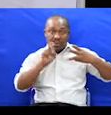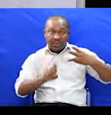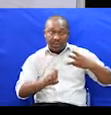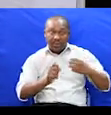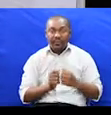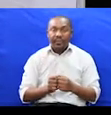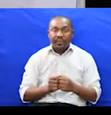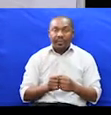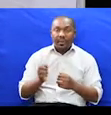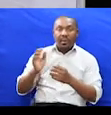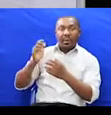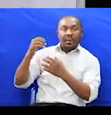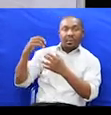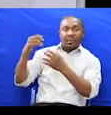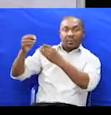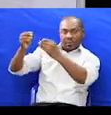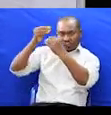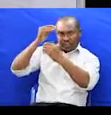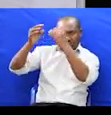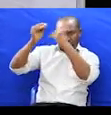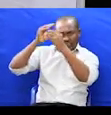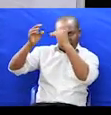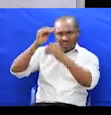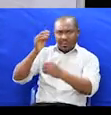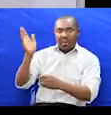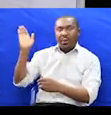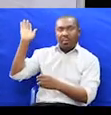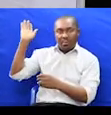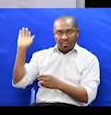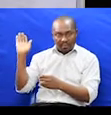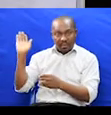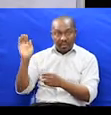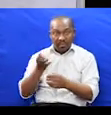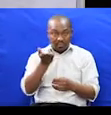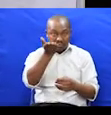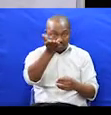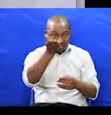from what we have learned, explain